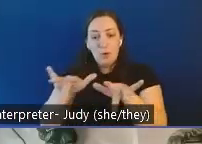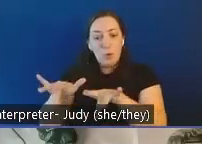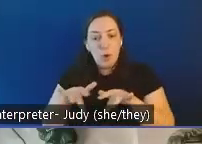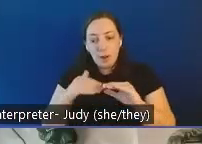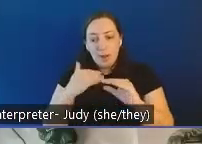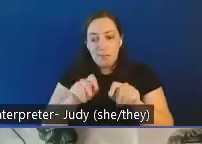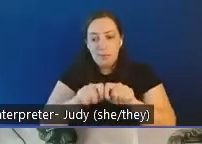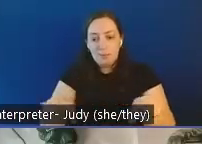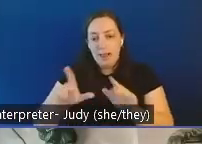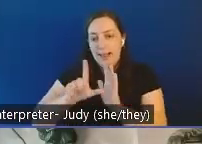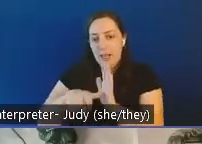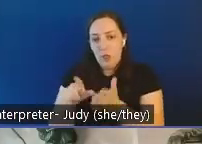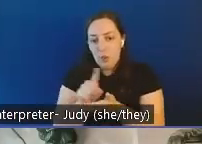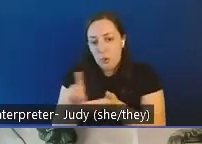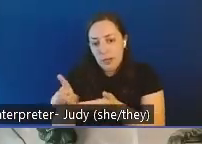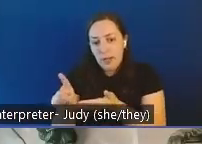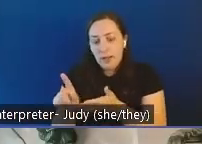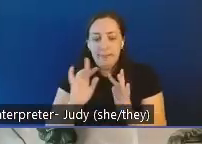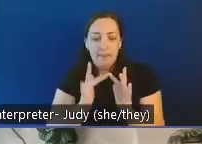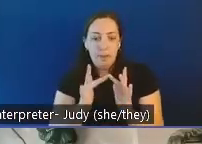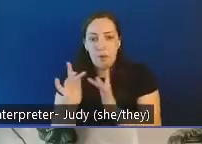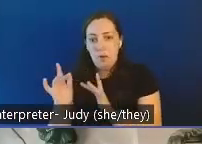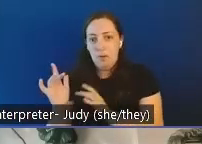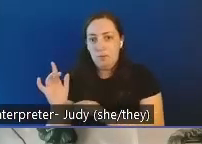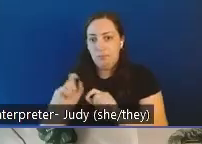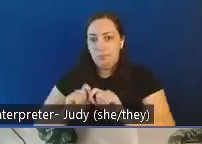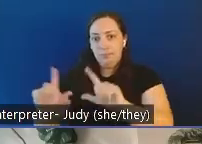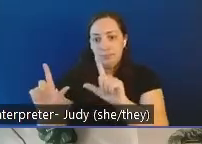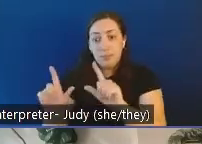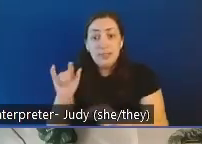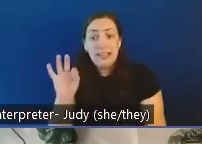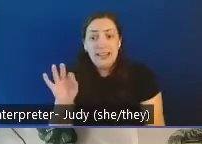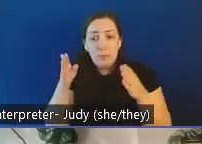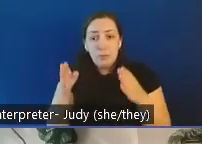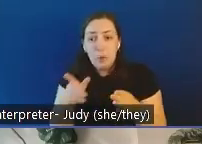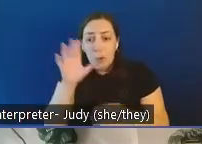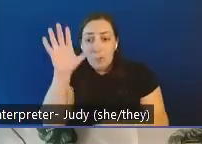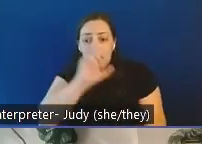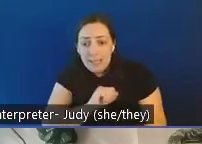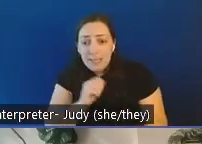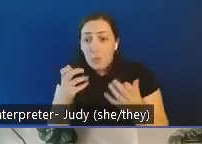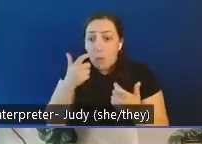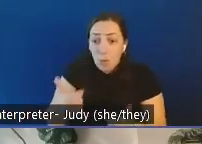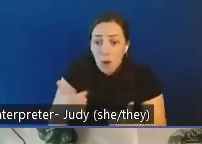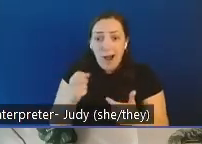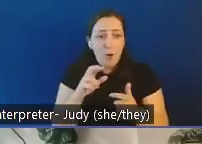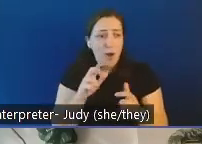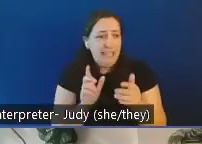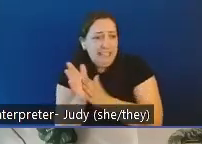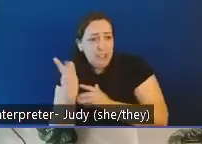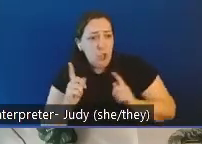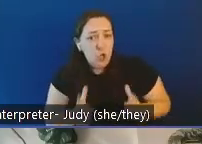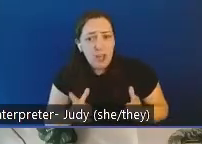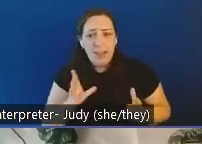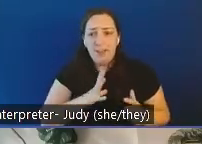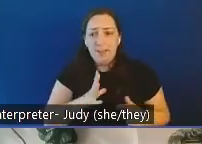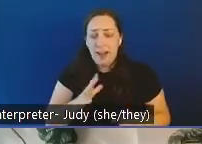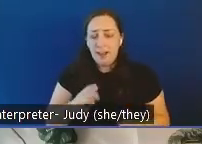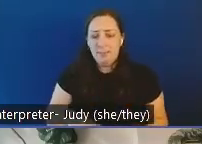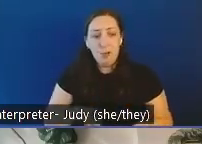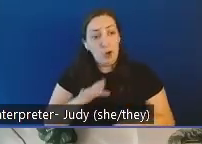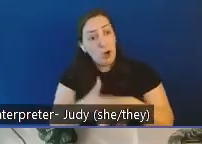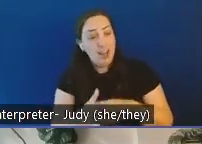and available on our websites. So if you know someone who's missing this or you have to hop off early, no worries, we got you.